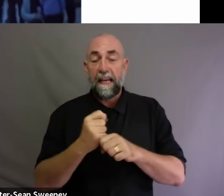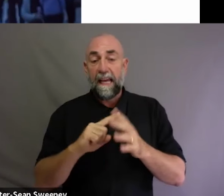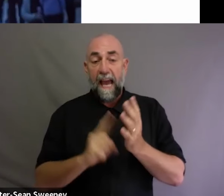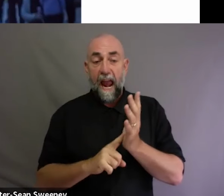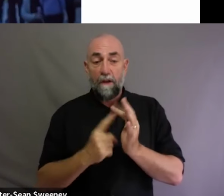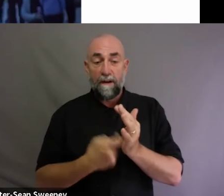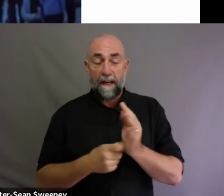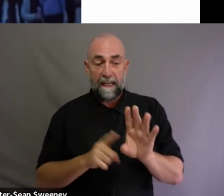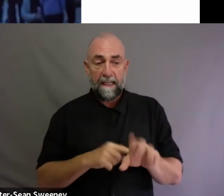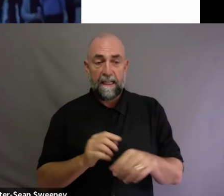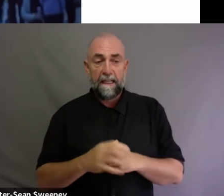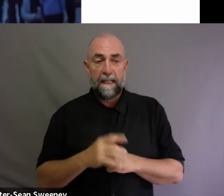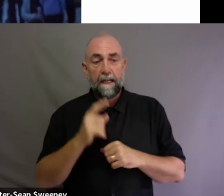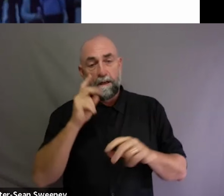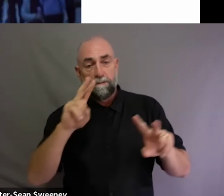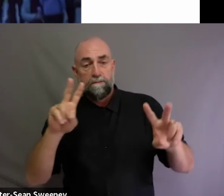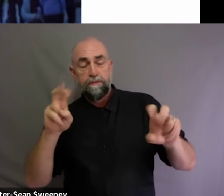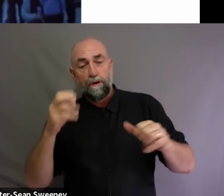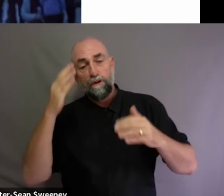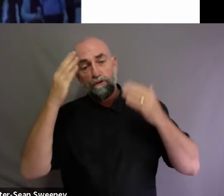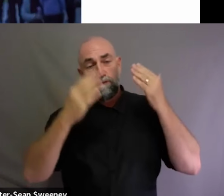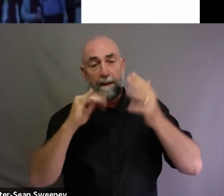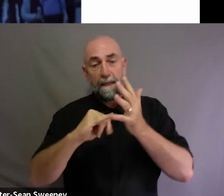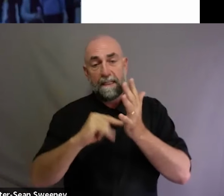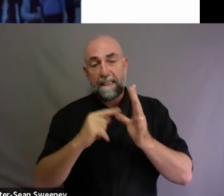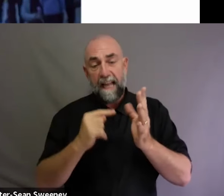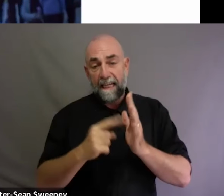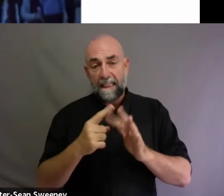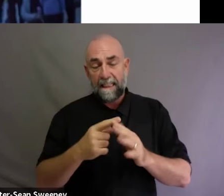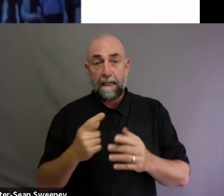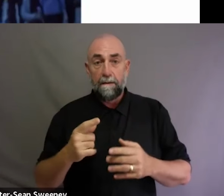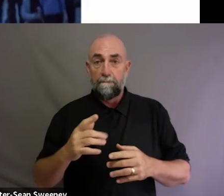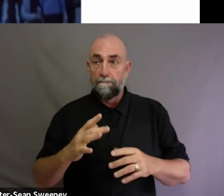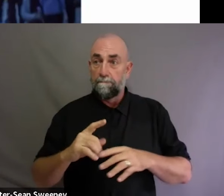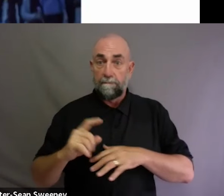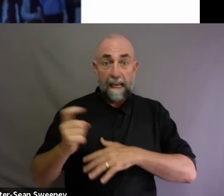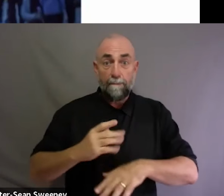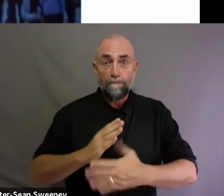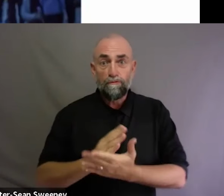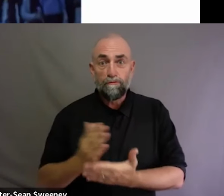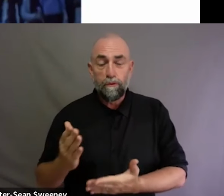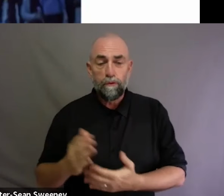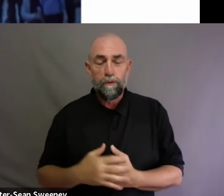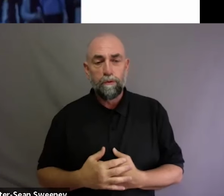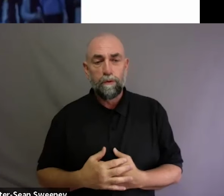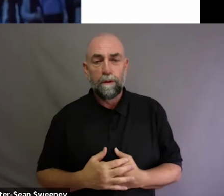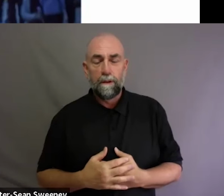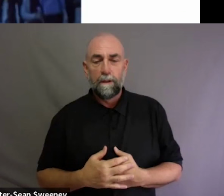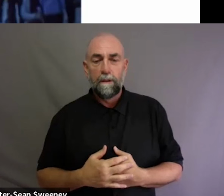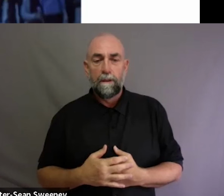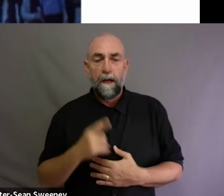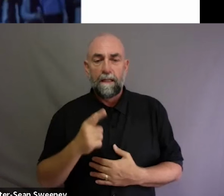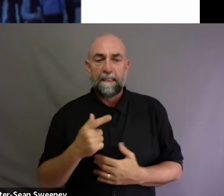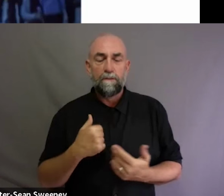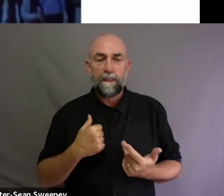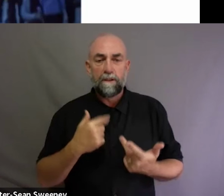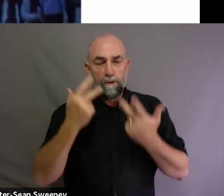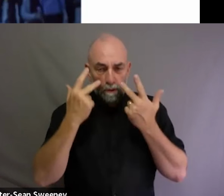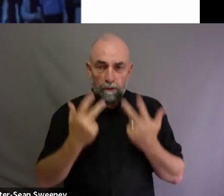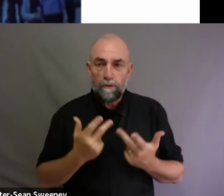in an exhibition called Dream States Come True. This also opened up a unique opportunity for us to re-exhibit Dream States again, which